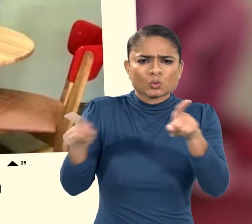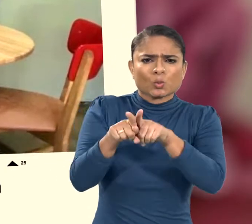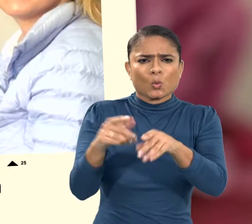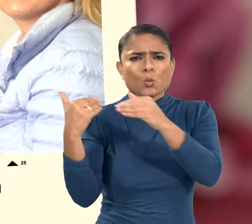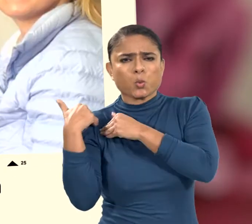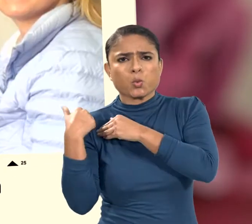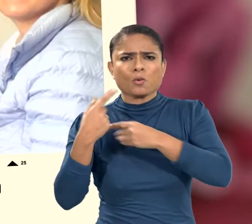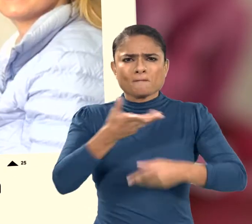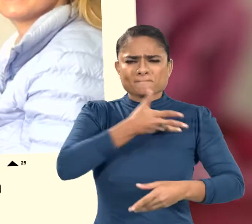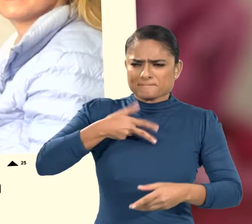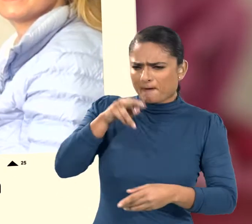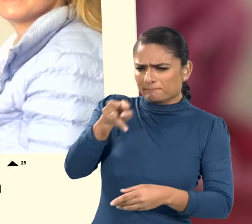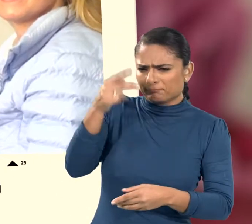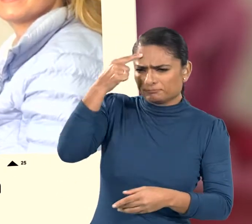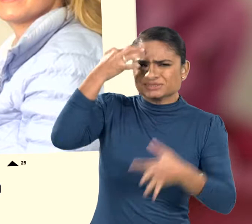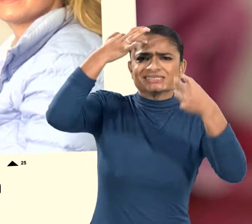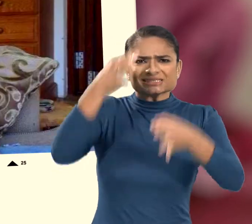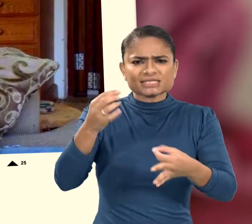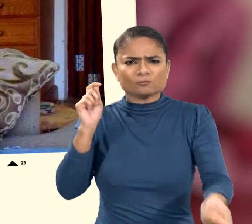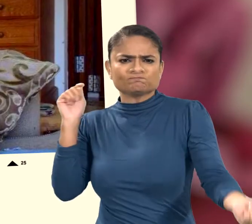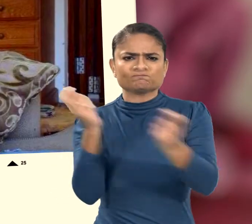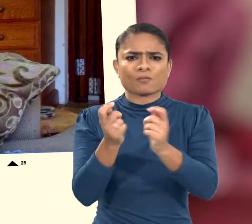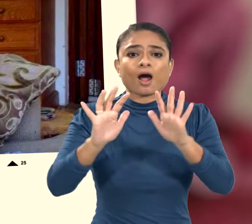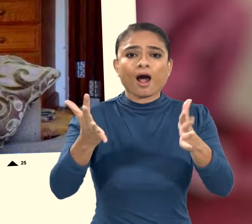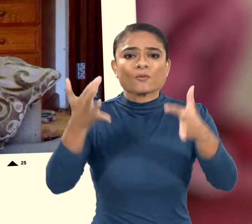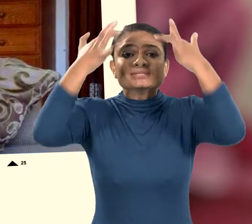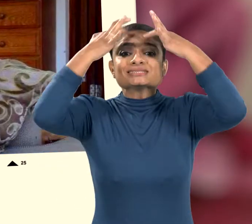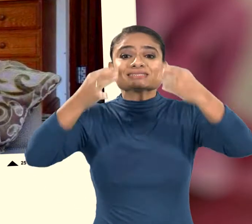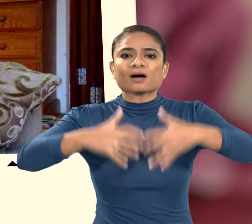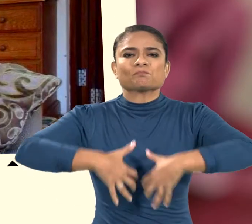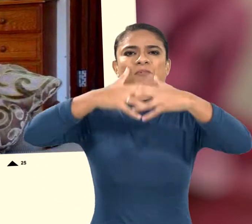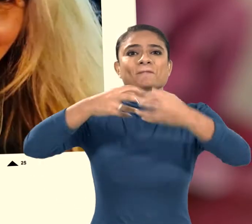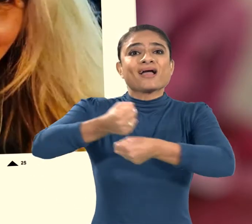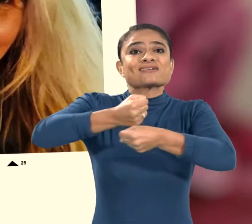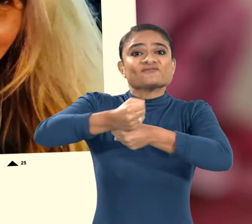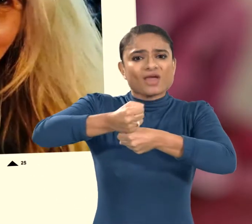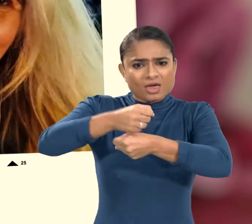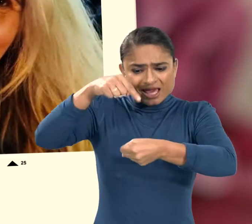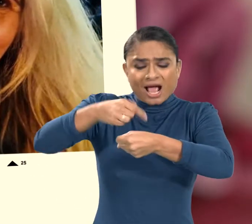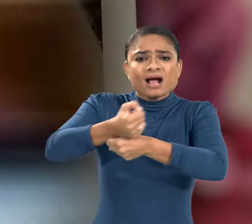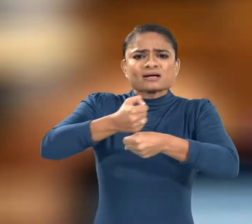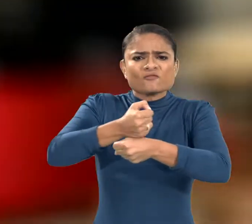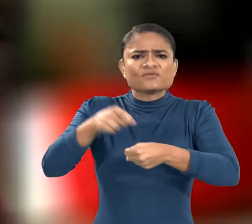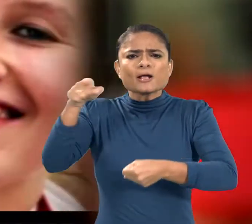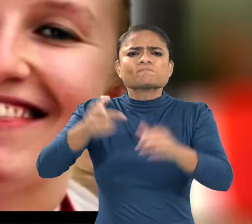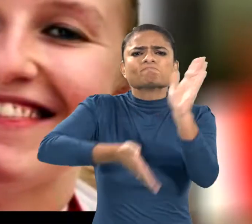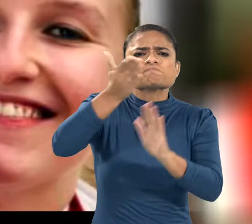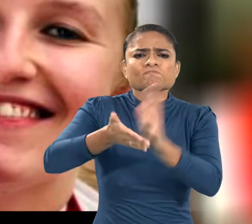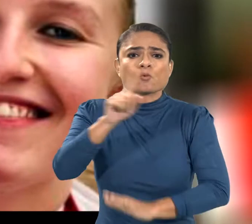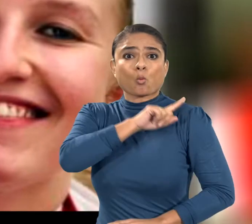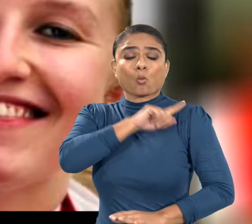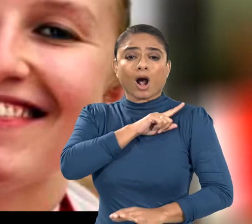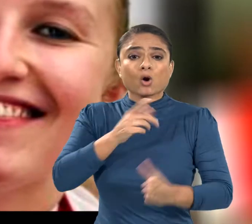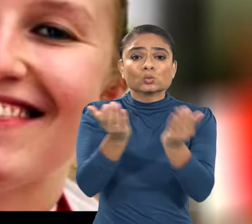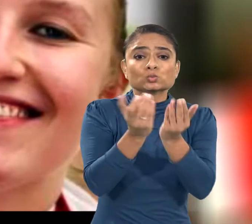Kim has tackled the differences in her daughter head-on and decided with two other moms to open a cafe. Kim knew that the world wouldn't